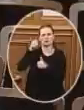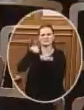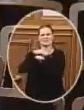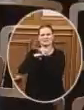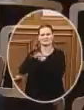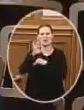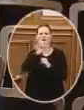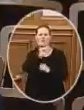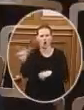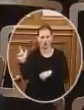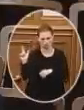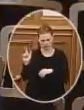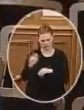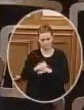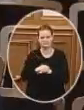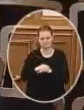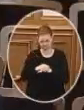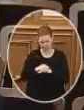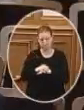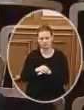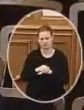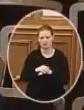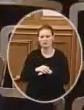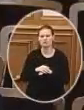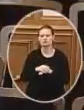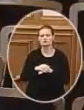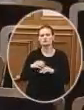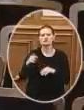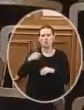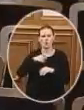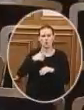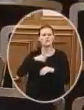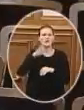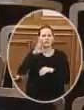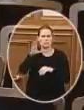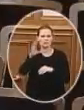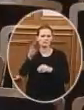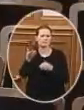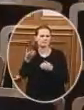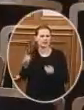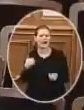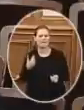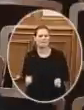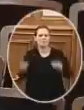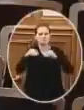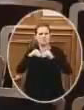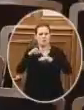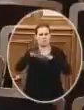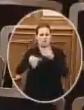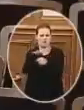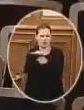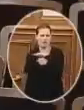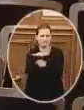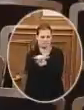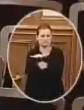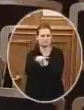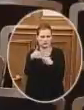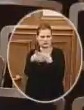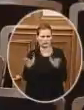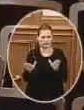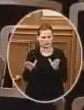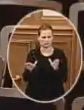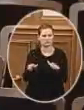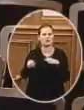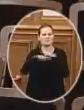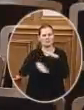capacity in a reasonable amount with every possible scenario is our way to make sure we have more than enough accommodation based on the